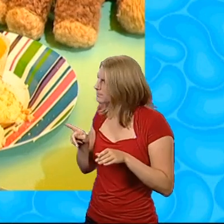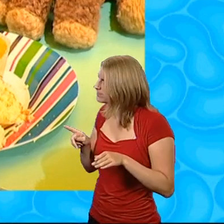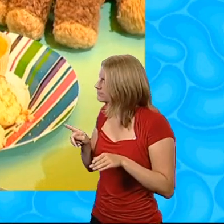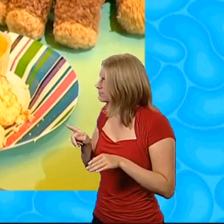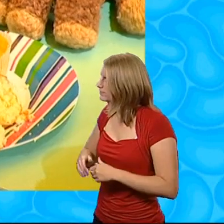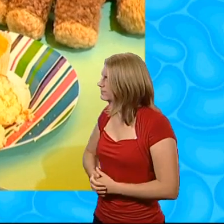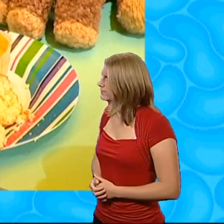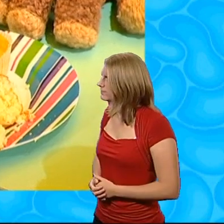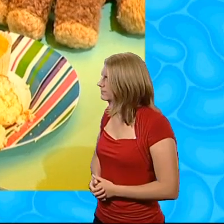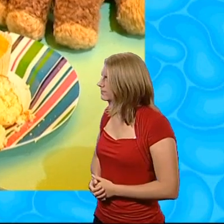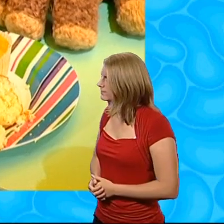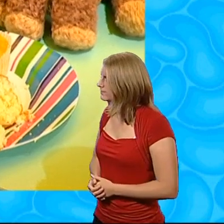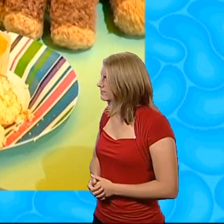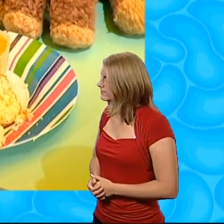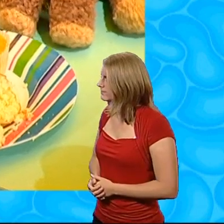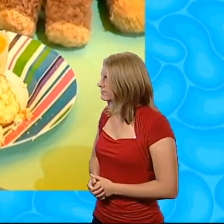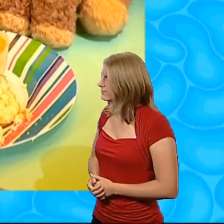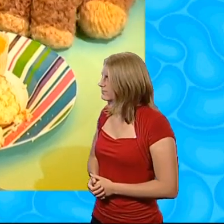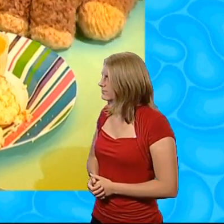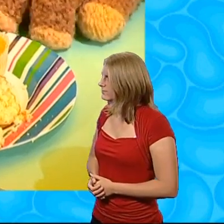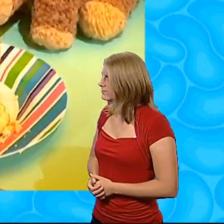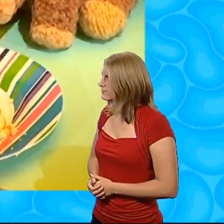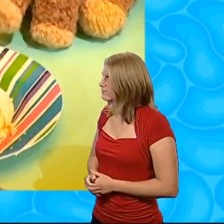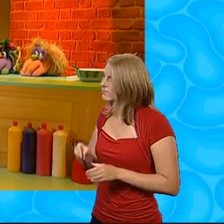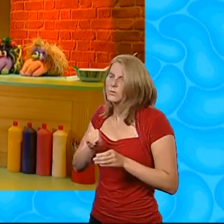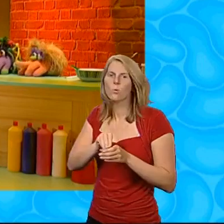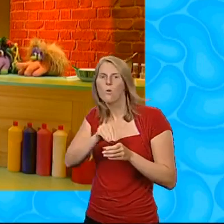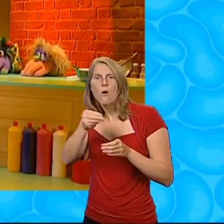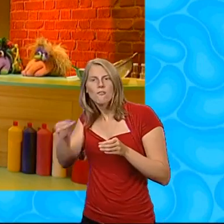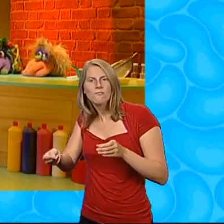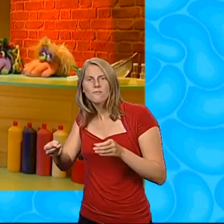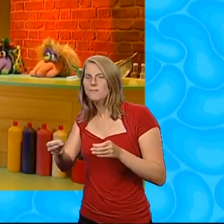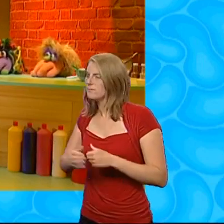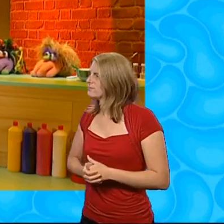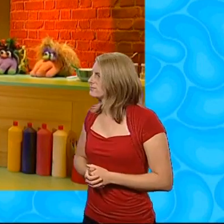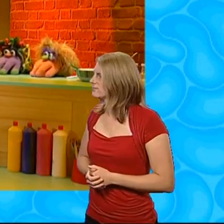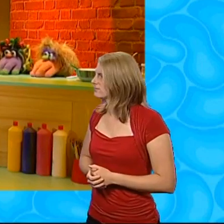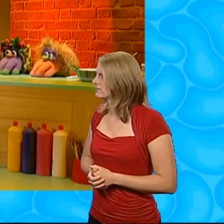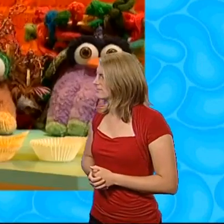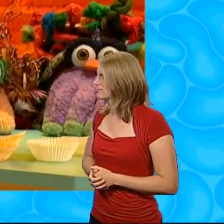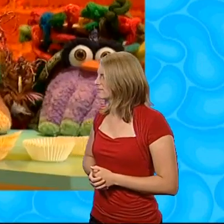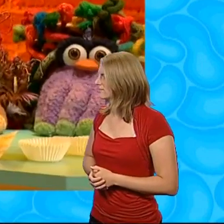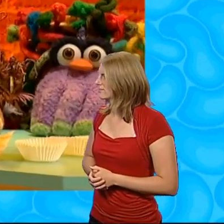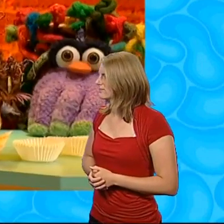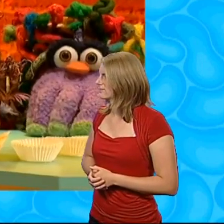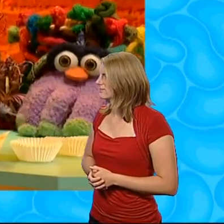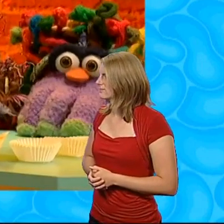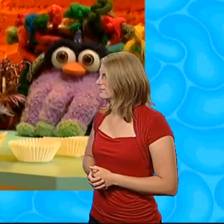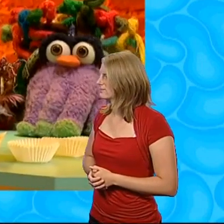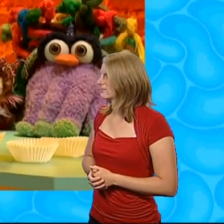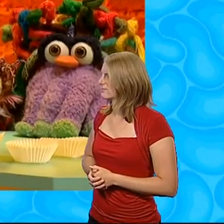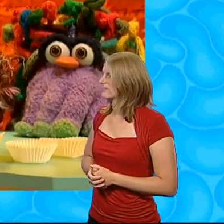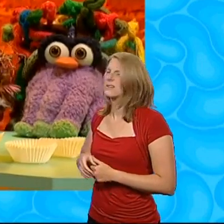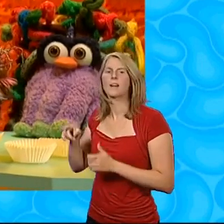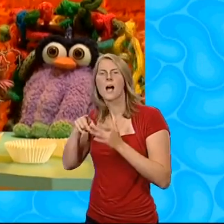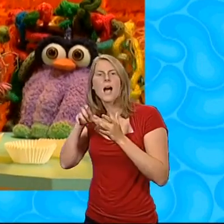So you get a little lid like that, see? Yeah. Okay, don't go pushing it on the floor. Sorry. Right.